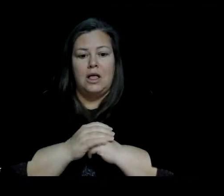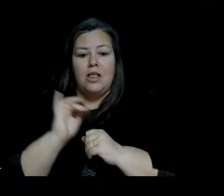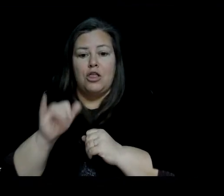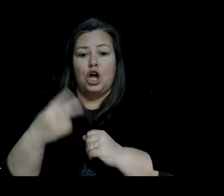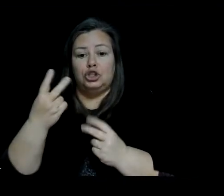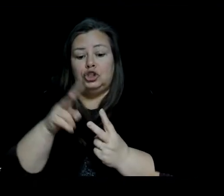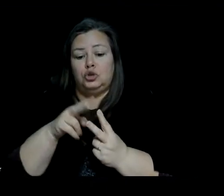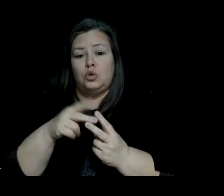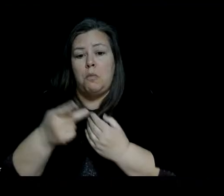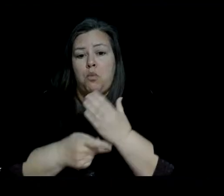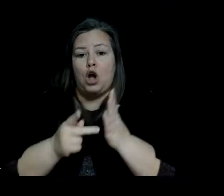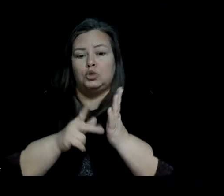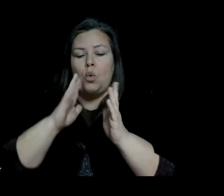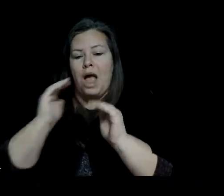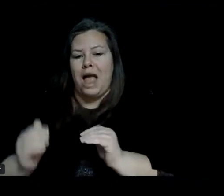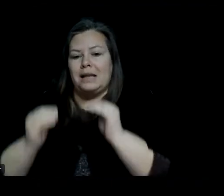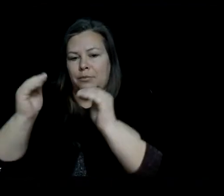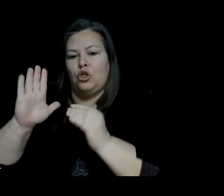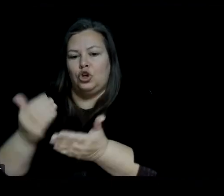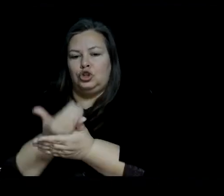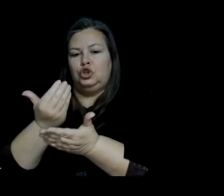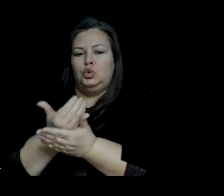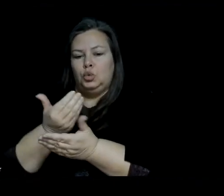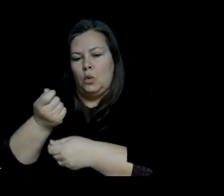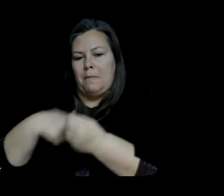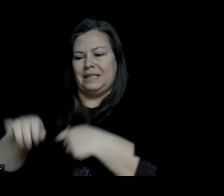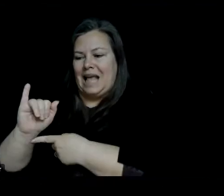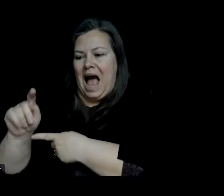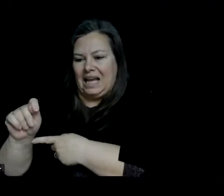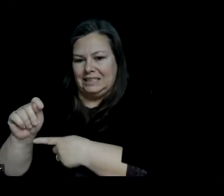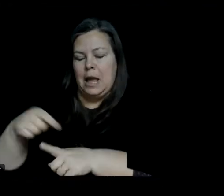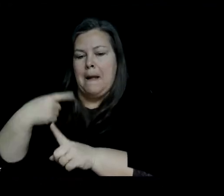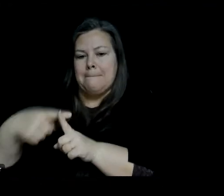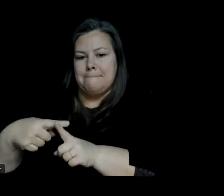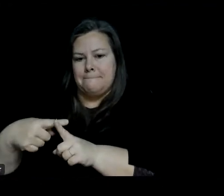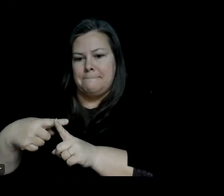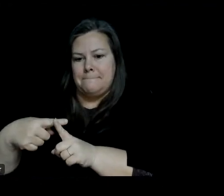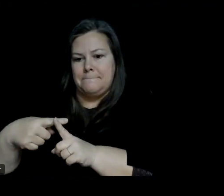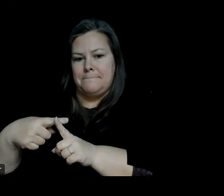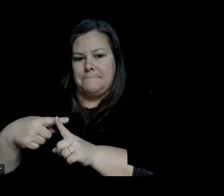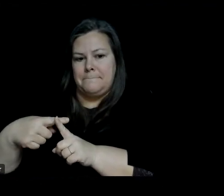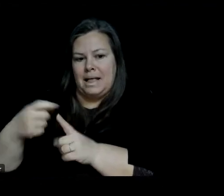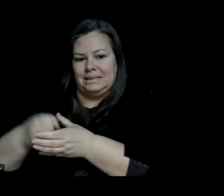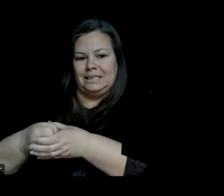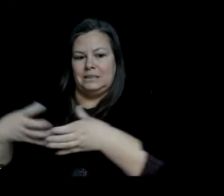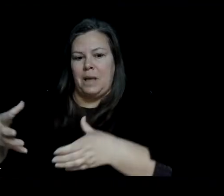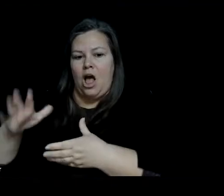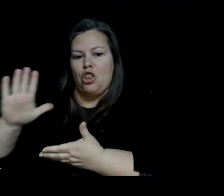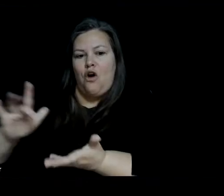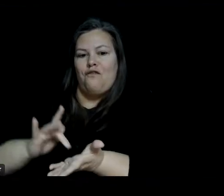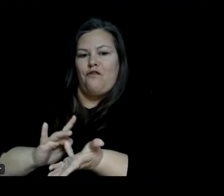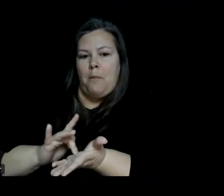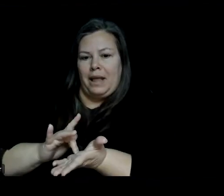projects are to upgrade the IT infrastructure and to expand the pharmacy located within Halsey